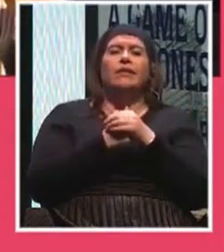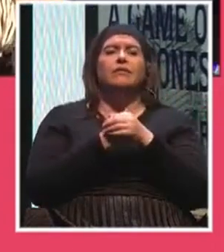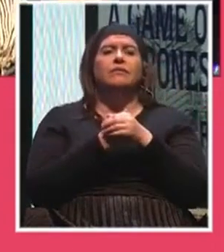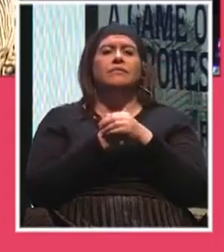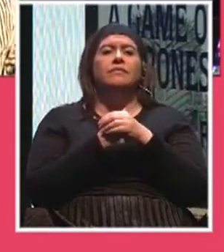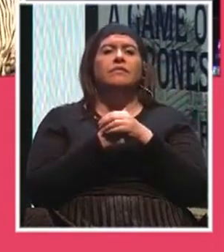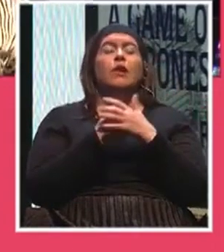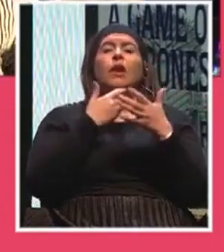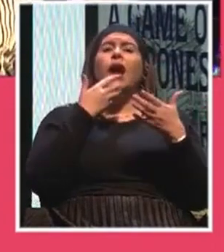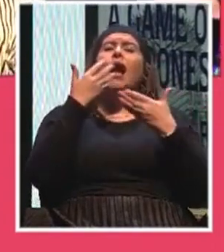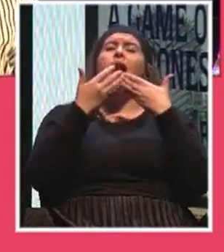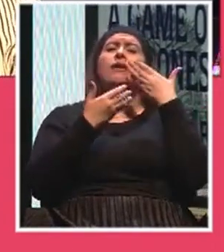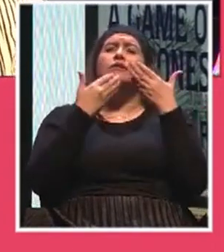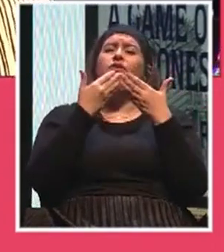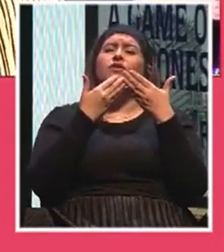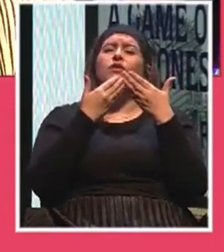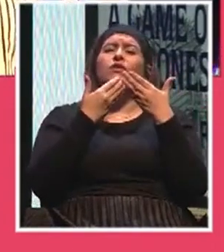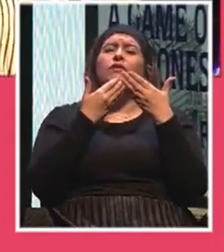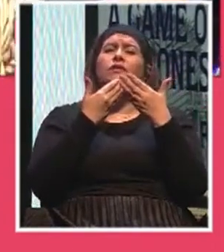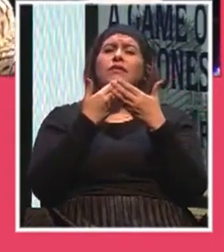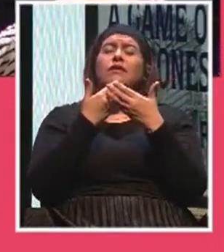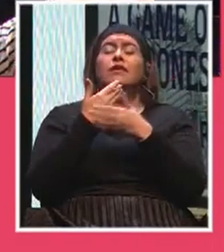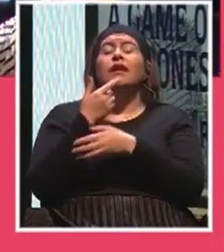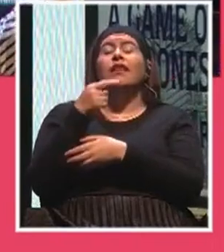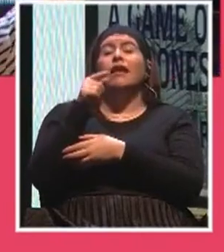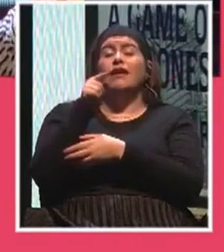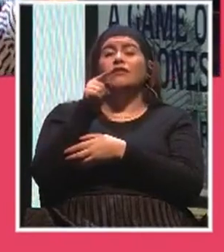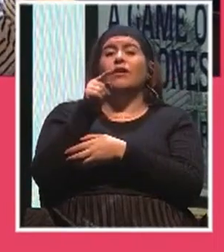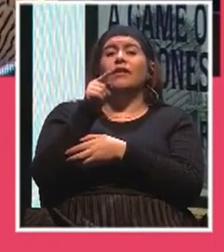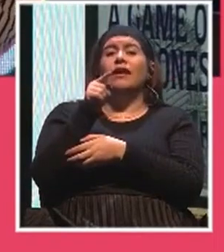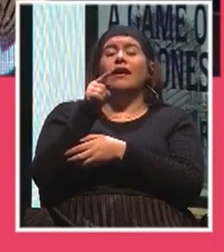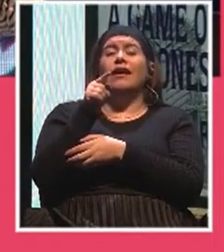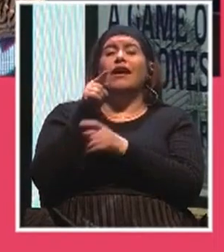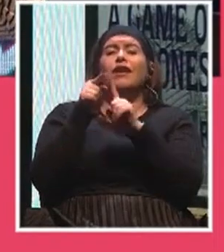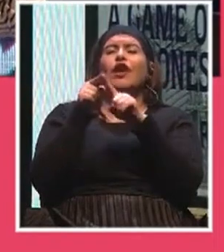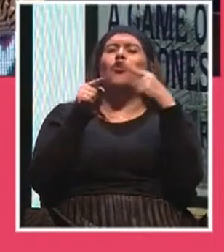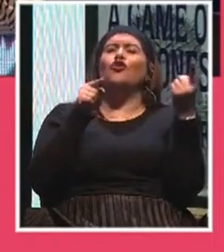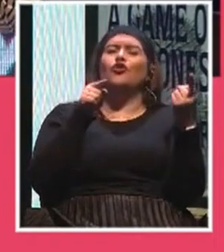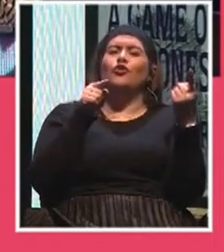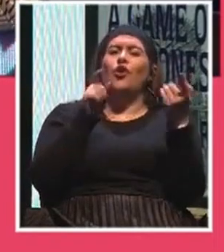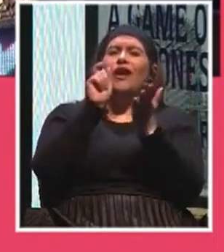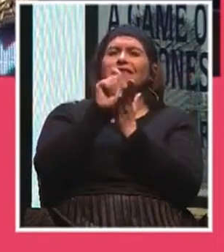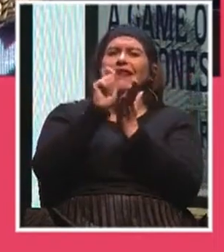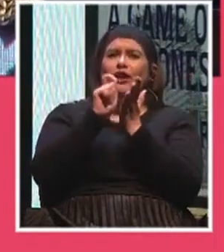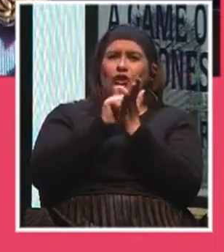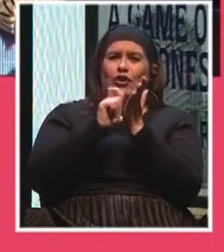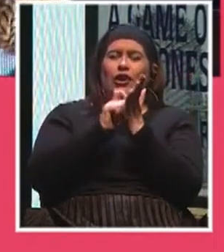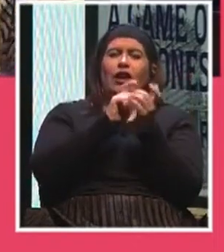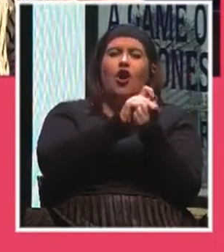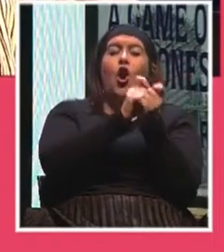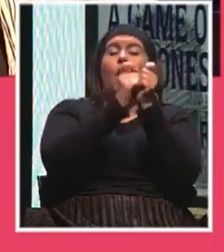George R.R. Martin, the series of books that they turned into Game of Thrones. And